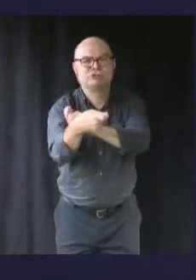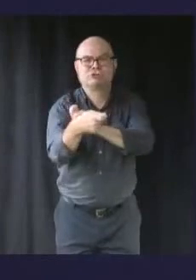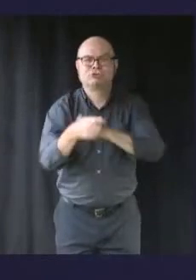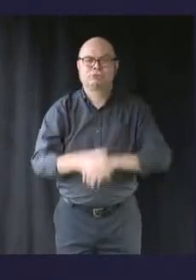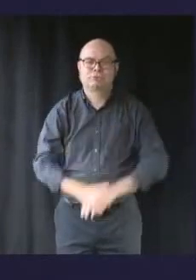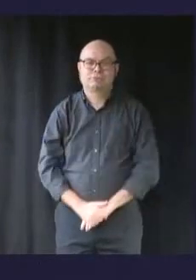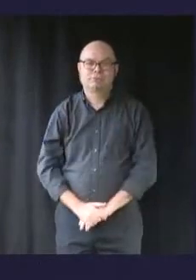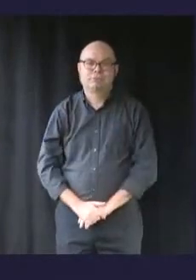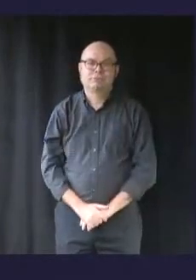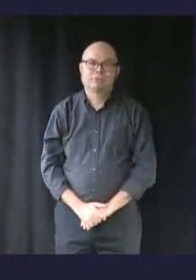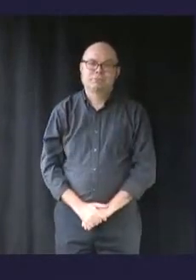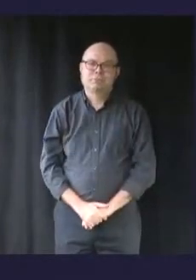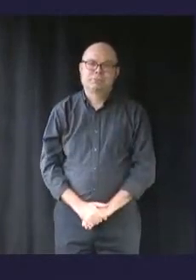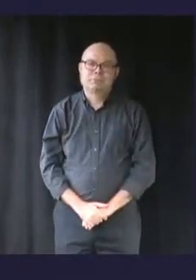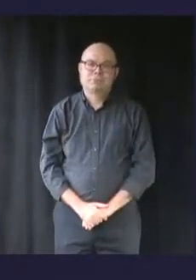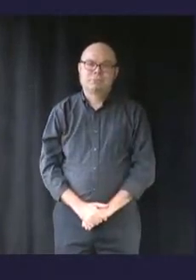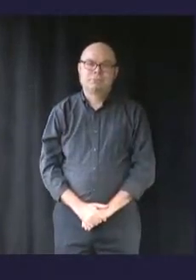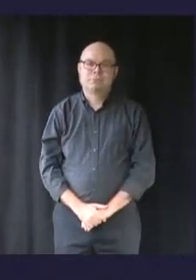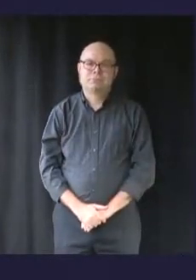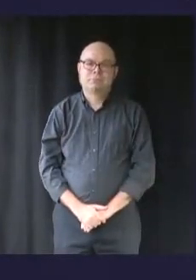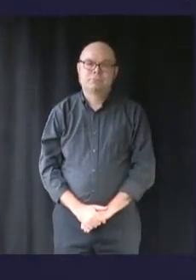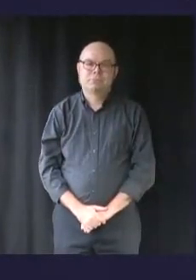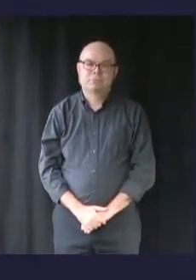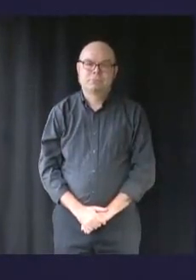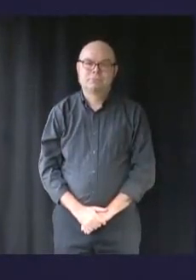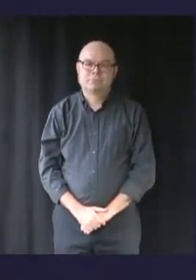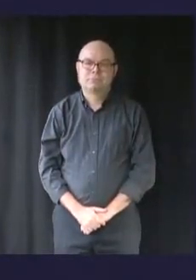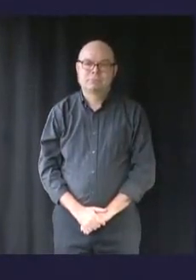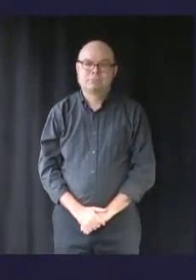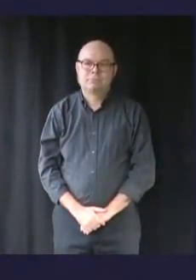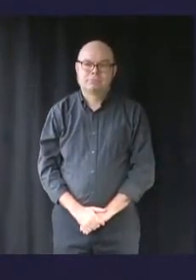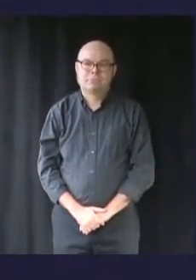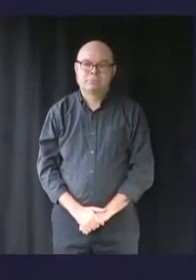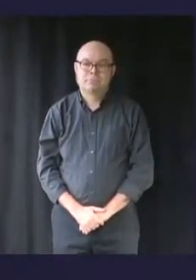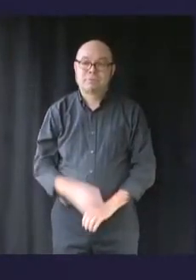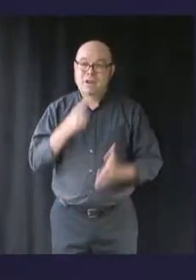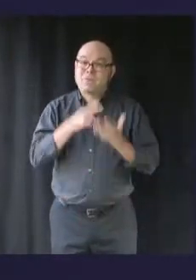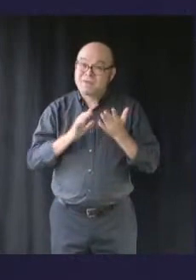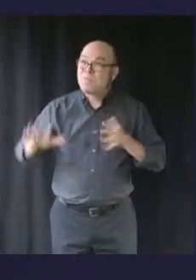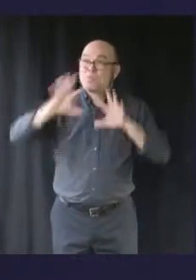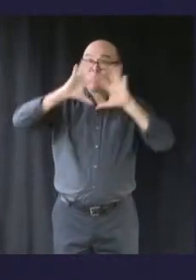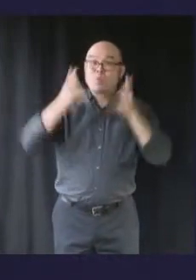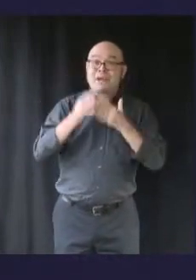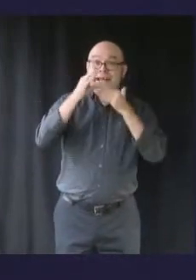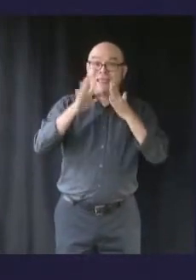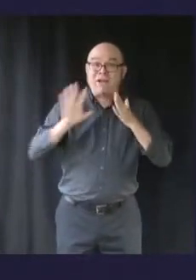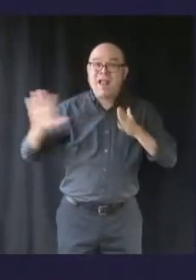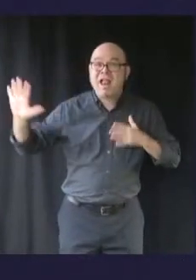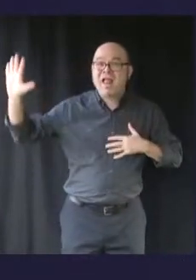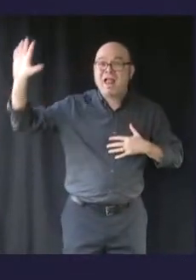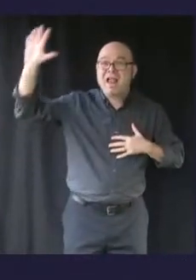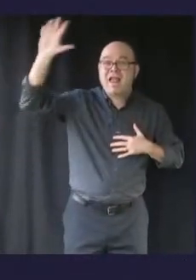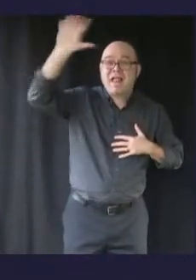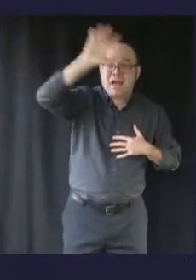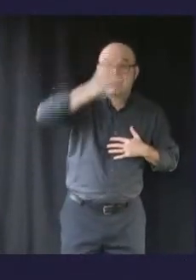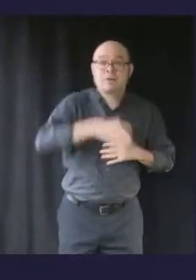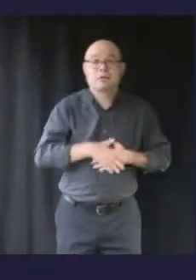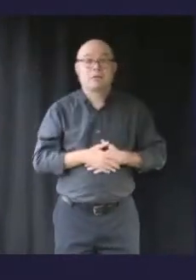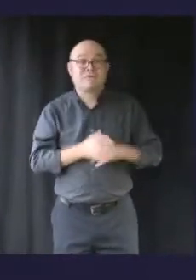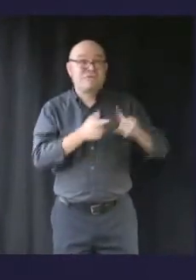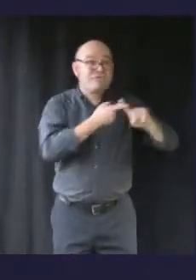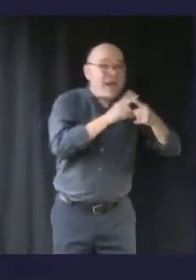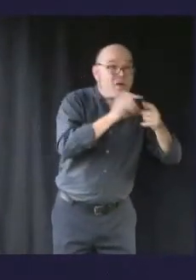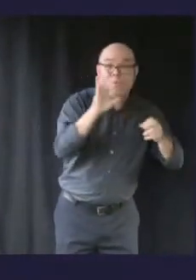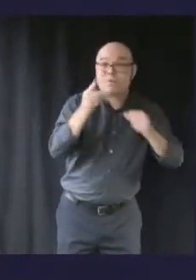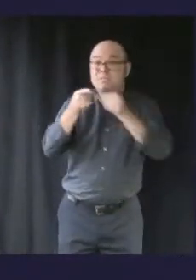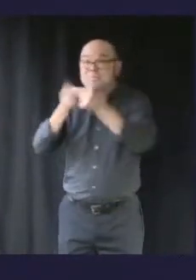I've raised these issues personally with leaders around the world, our friends and adversaries alike, and I made it clear